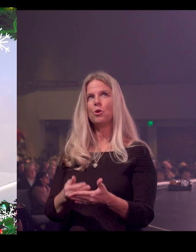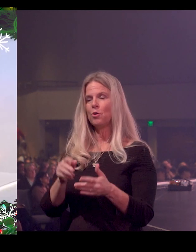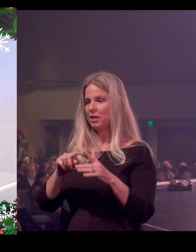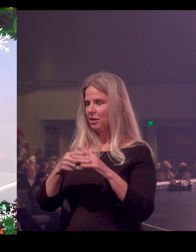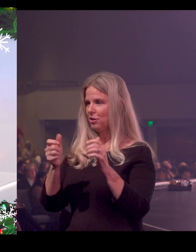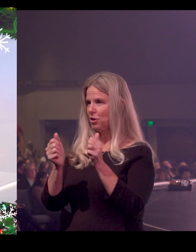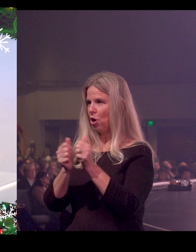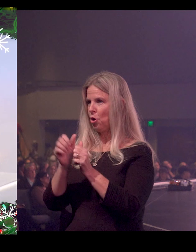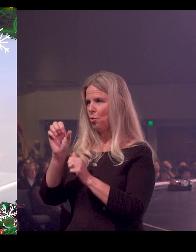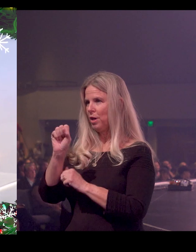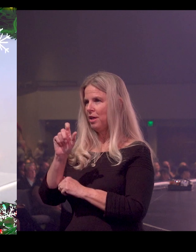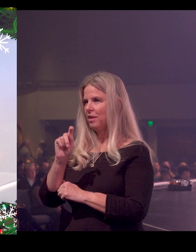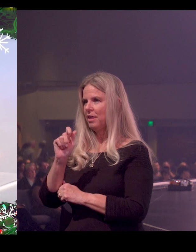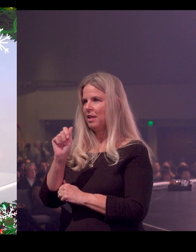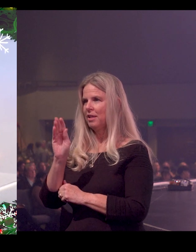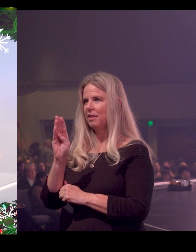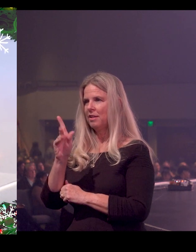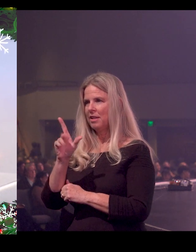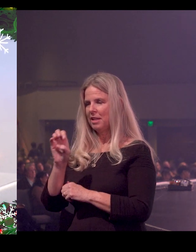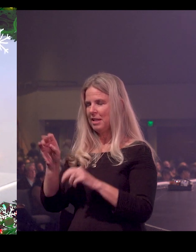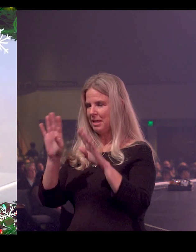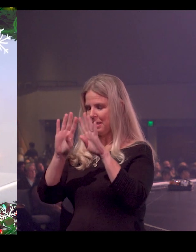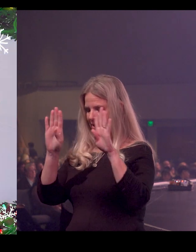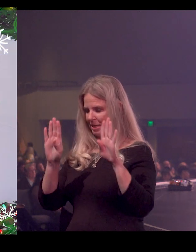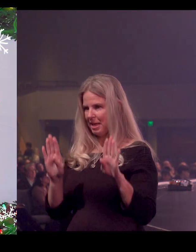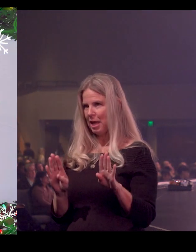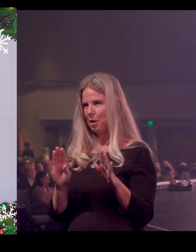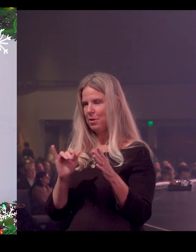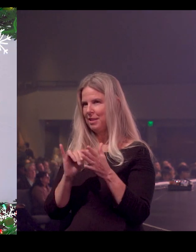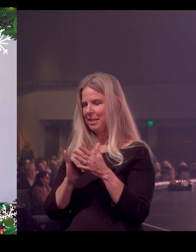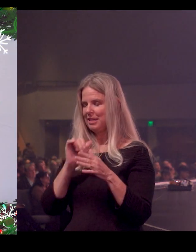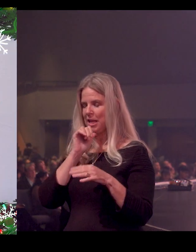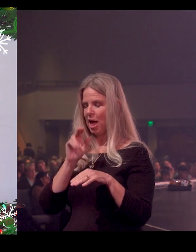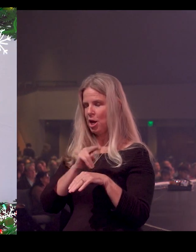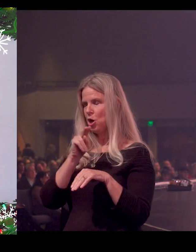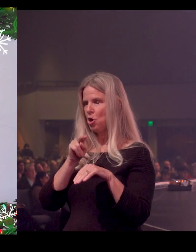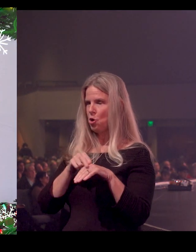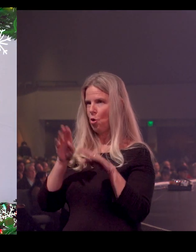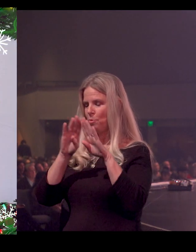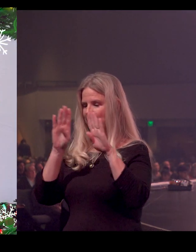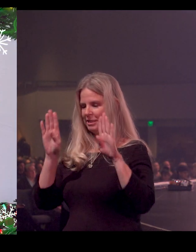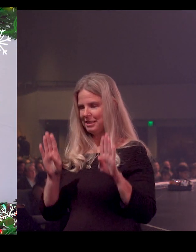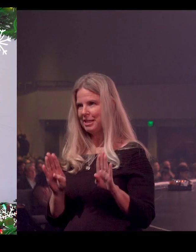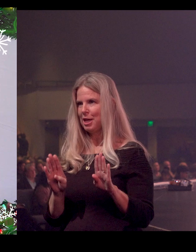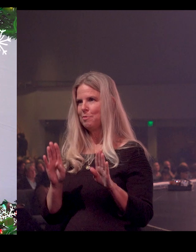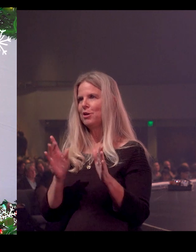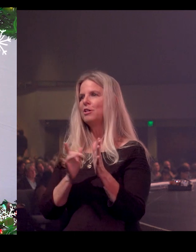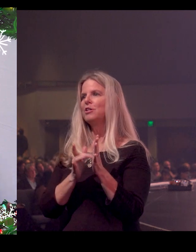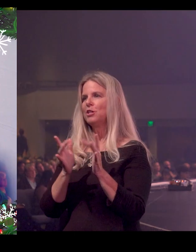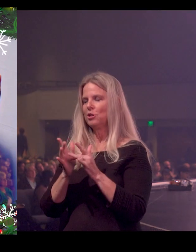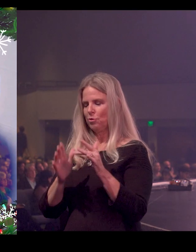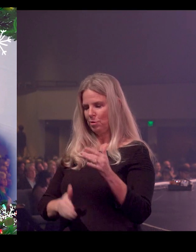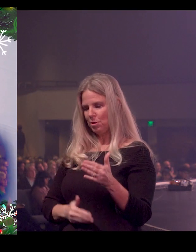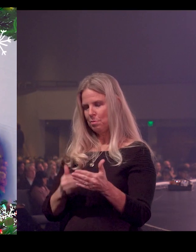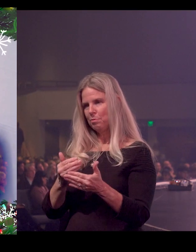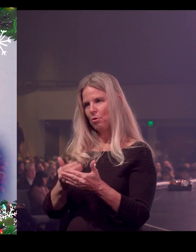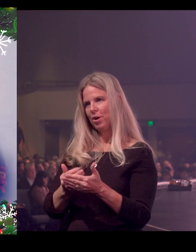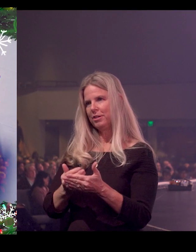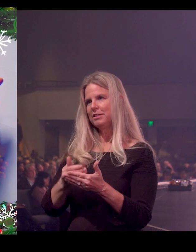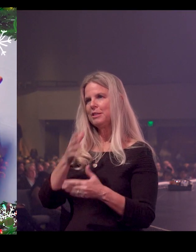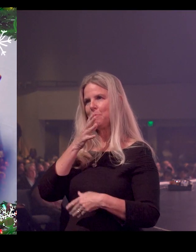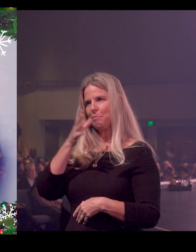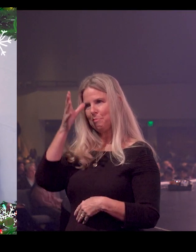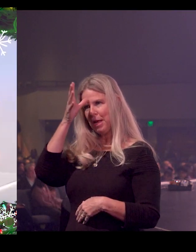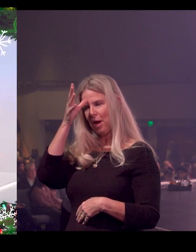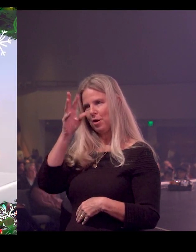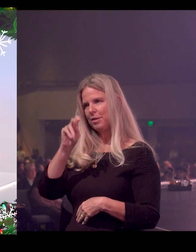no ordinary stable. Jesus' parents, Mary and Joseph, they traveled from their hometown Nazareth all